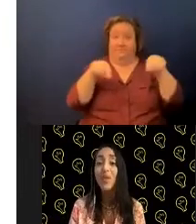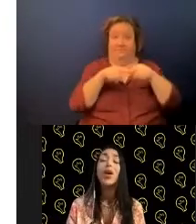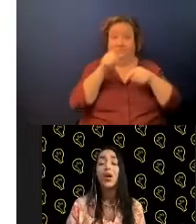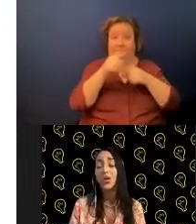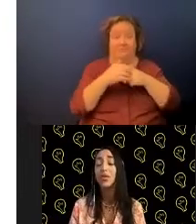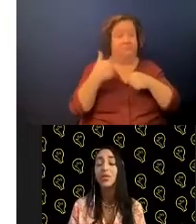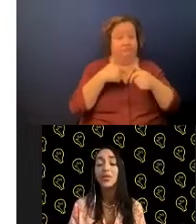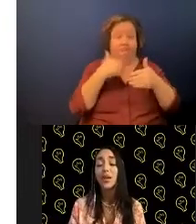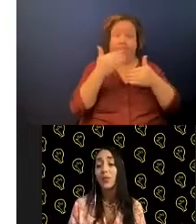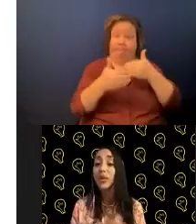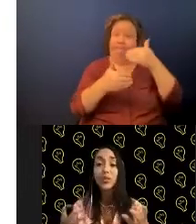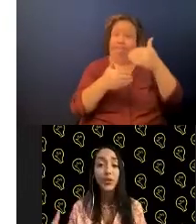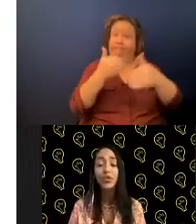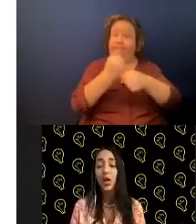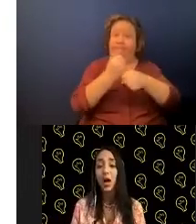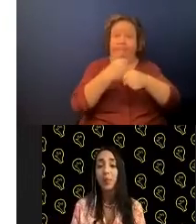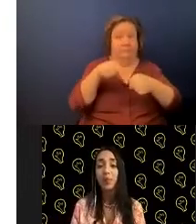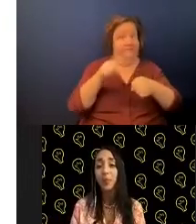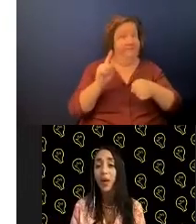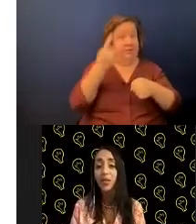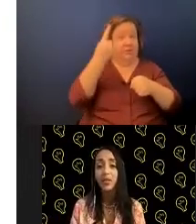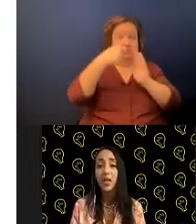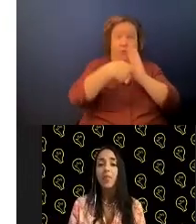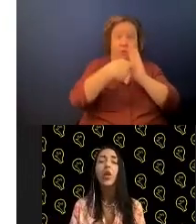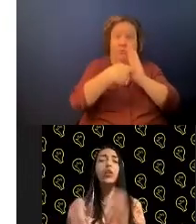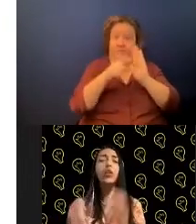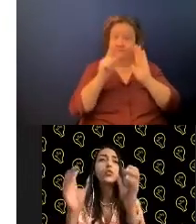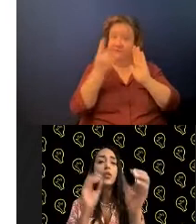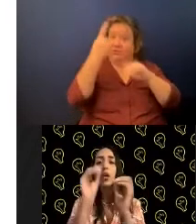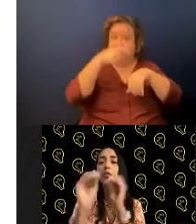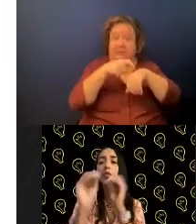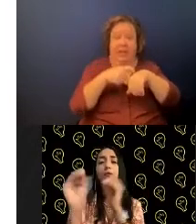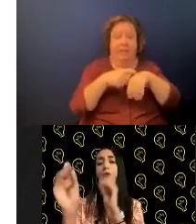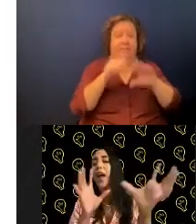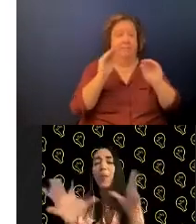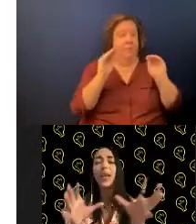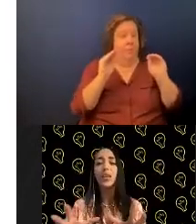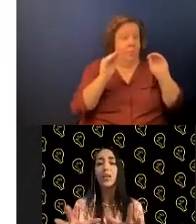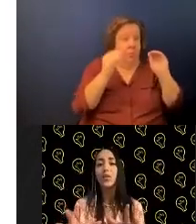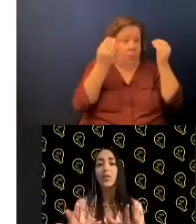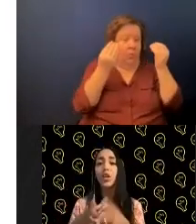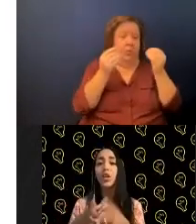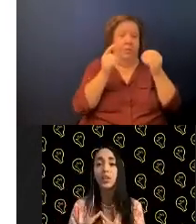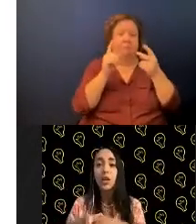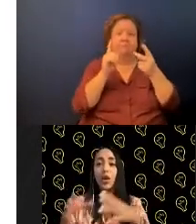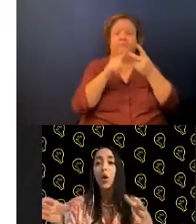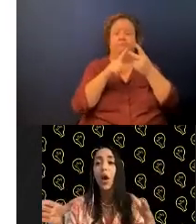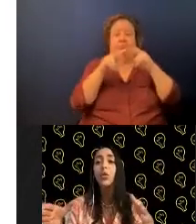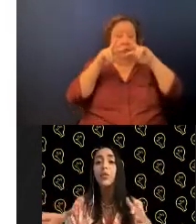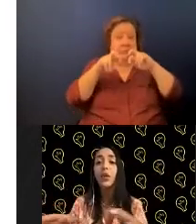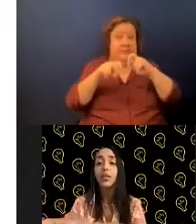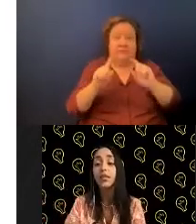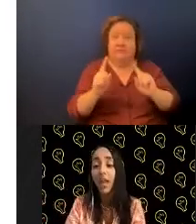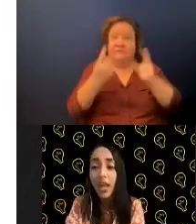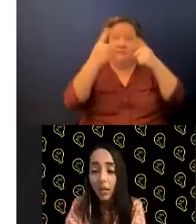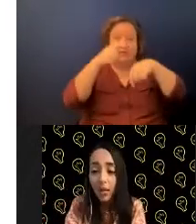time, conducting this research process, there's 5 main things that we learned, not only